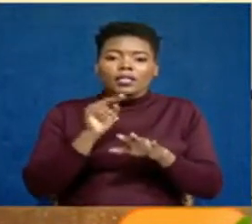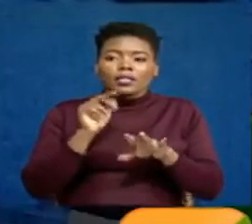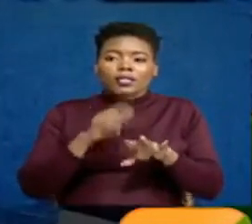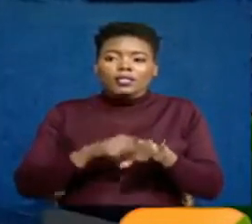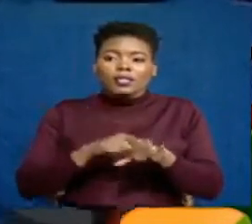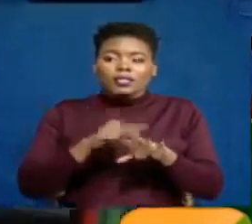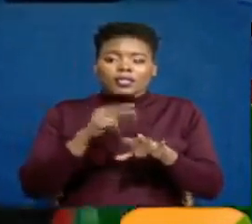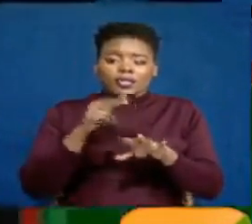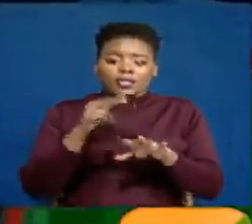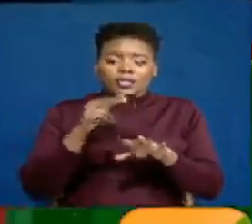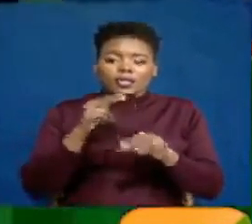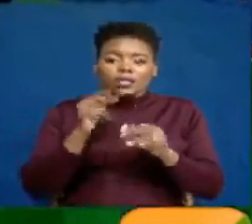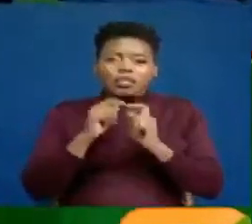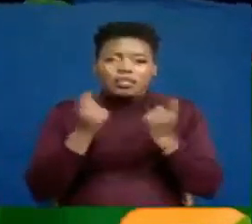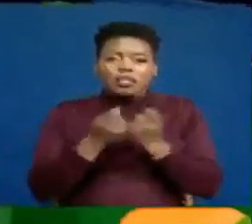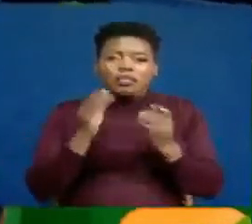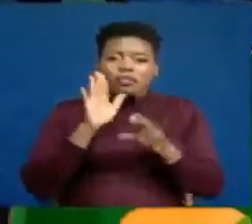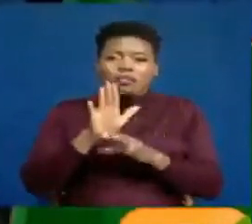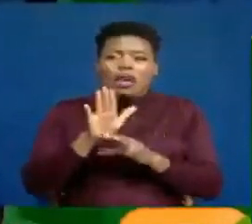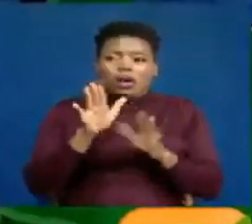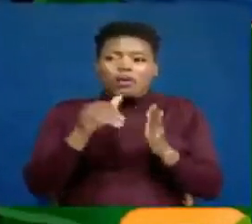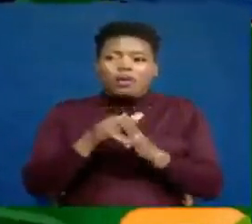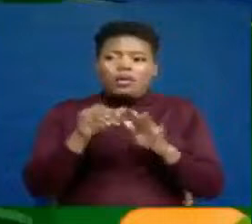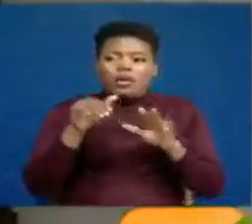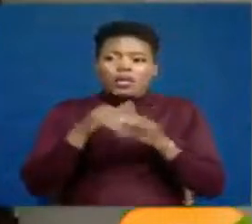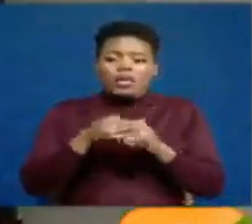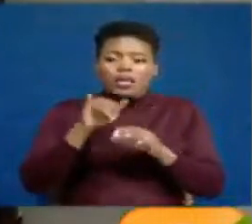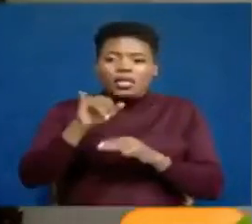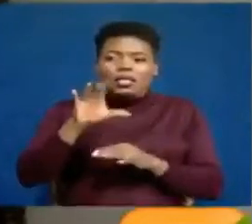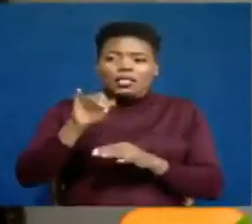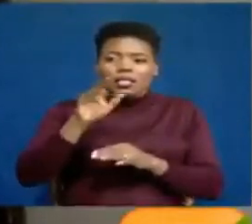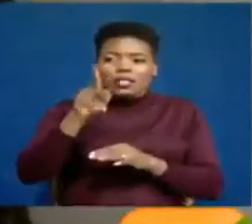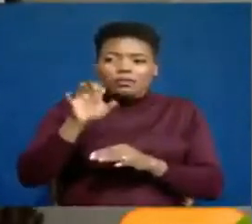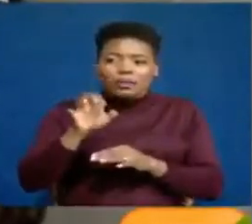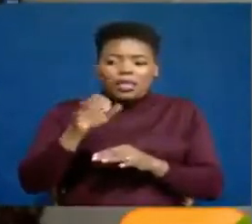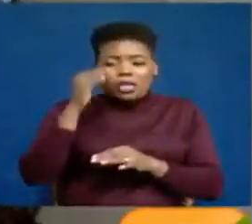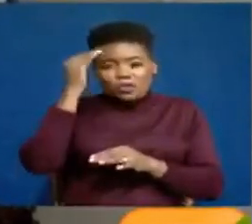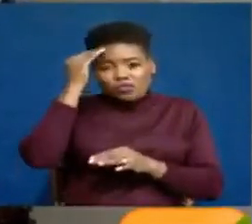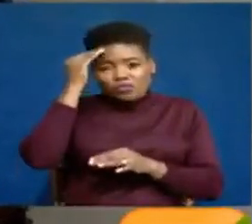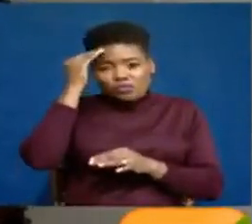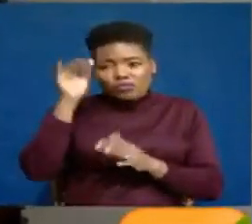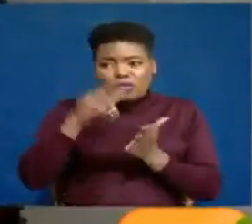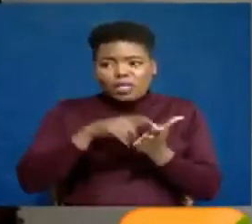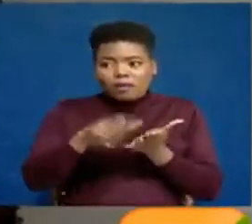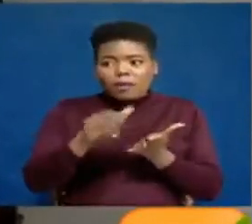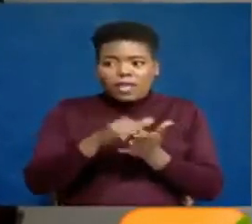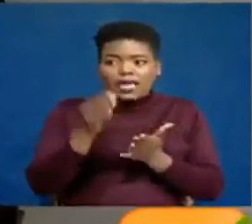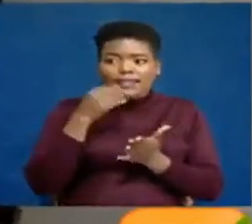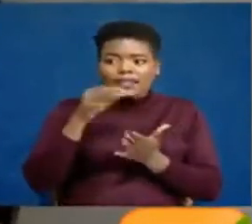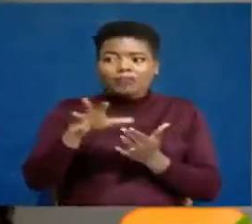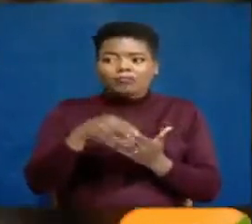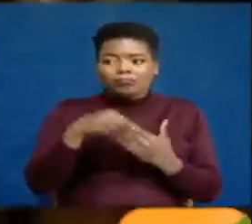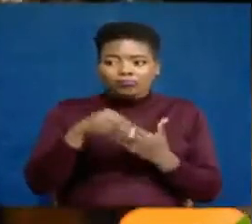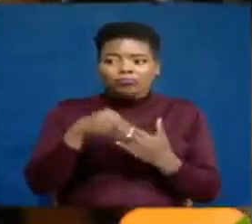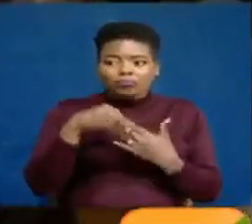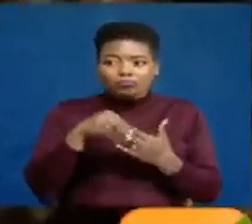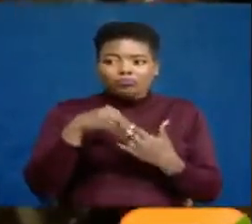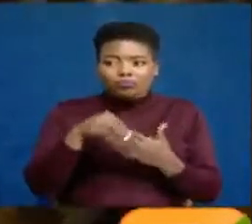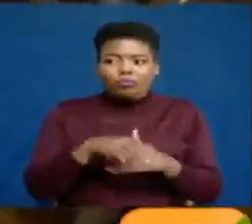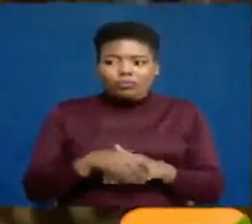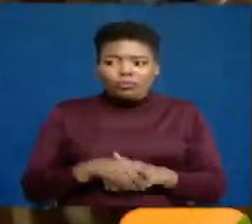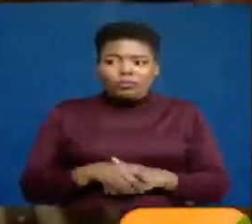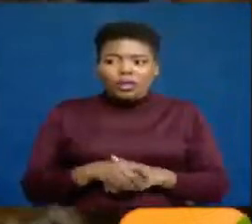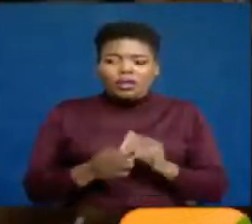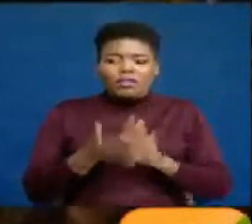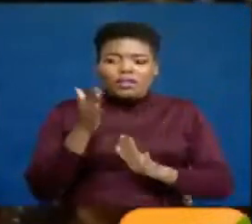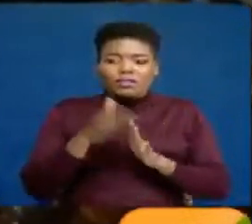Insect Physiology and Ecology, Icipe, discovered that the mealworm was eating polystyrene, one of the major microplastics that is fast